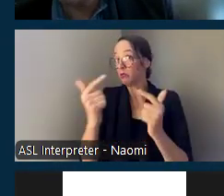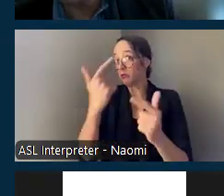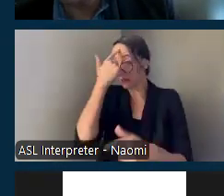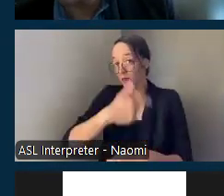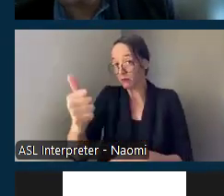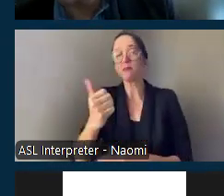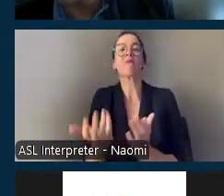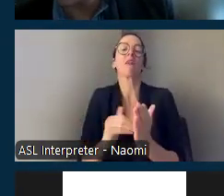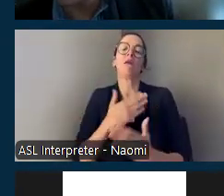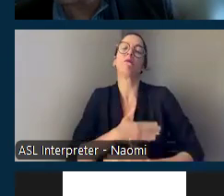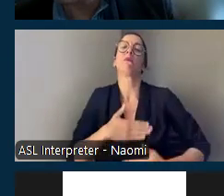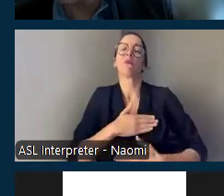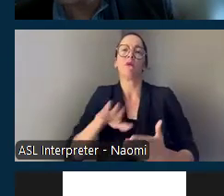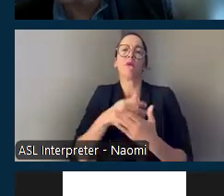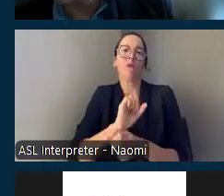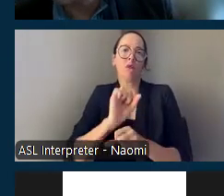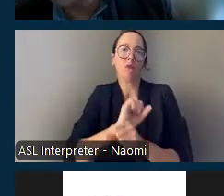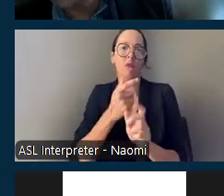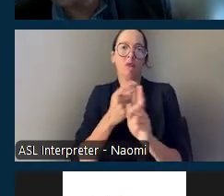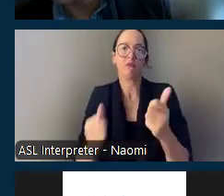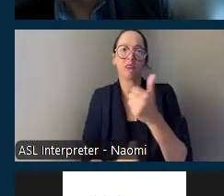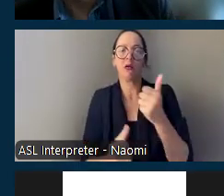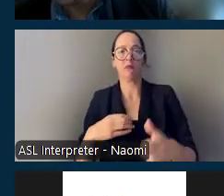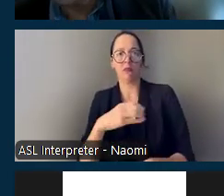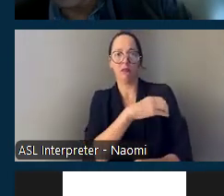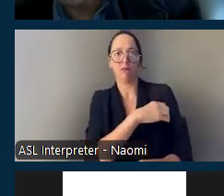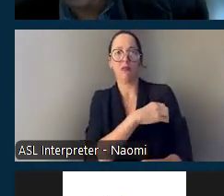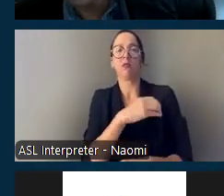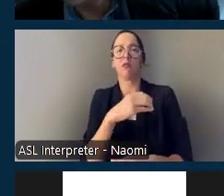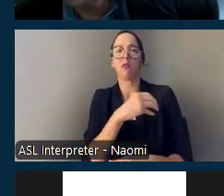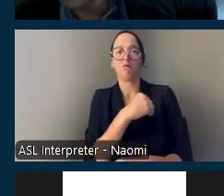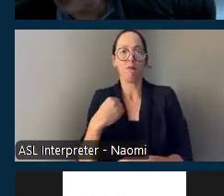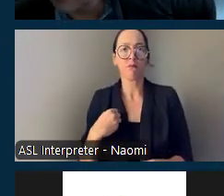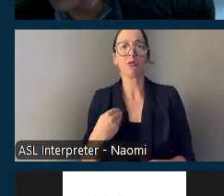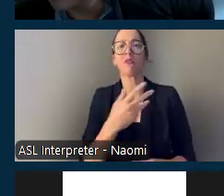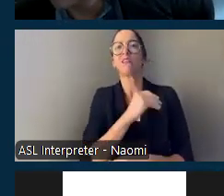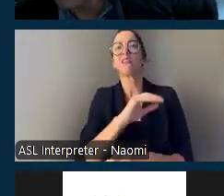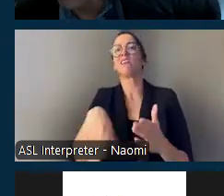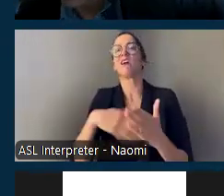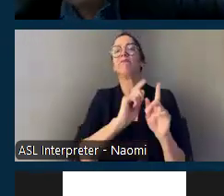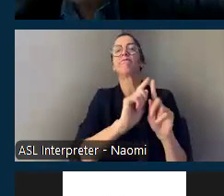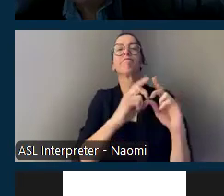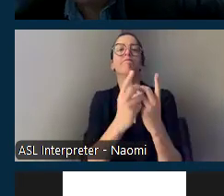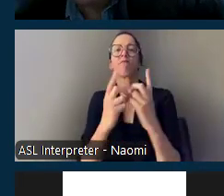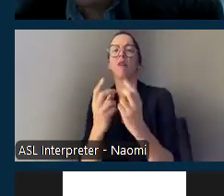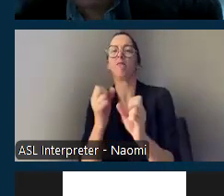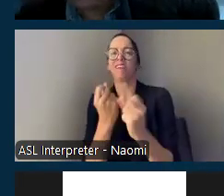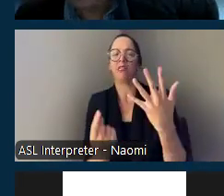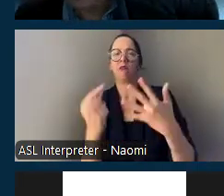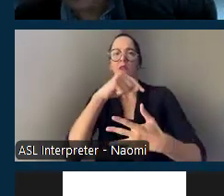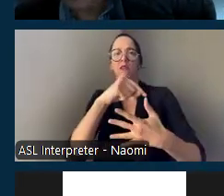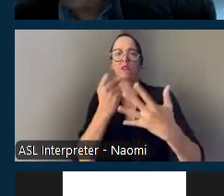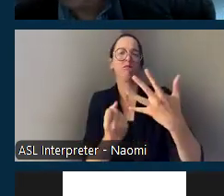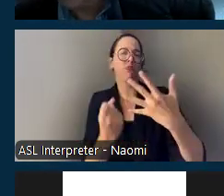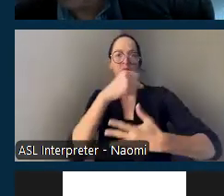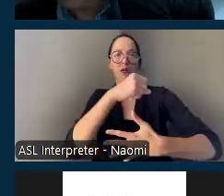subcommittee members and also the help that we got from others in making these priorities. Thank